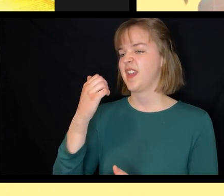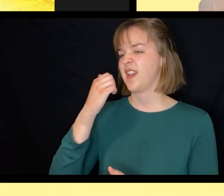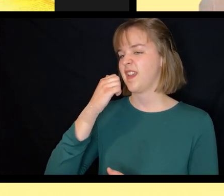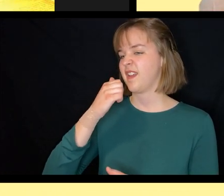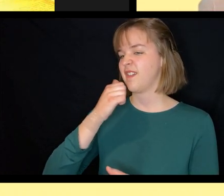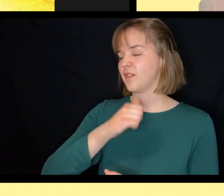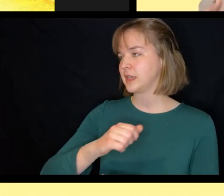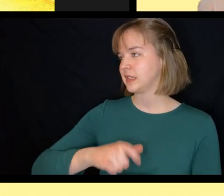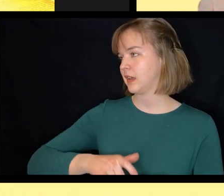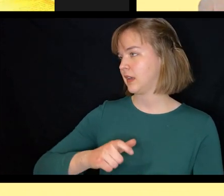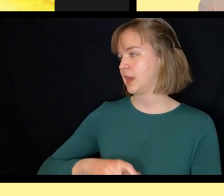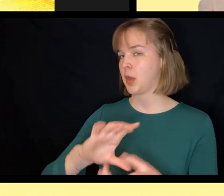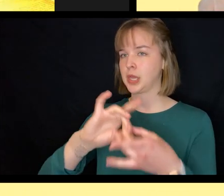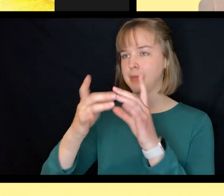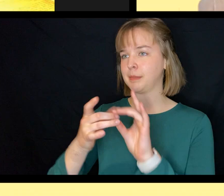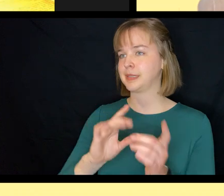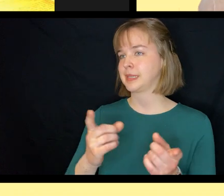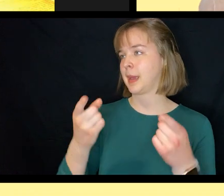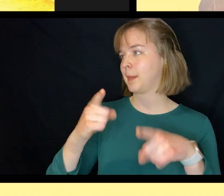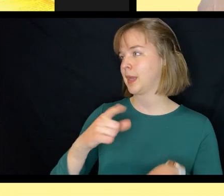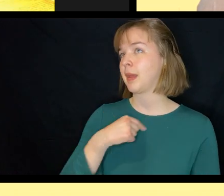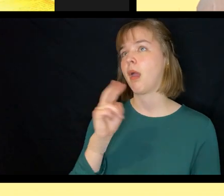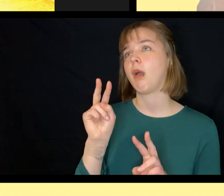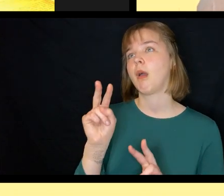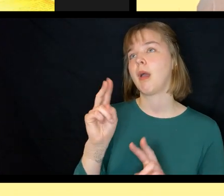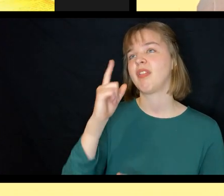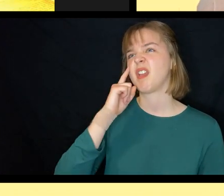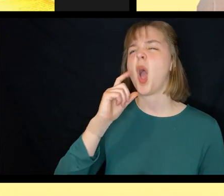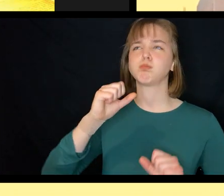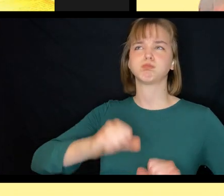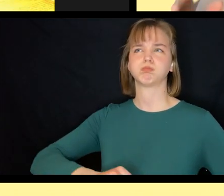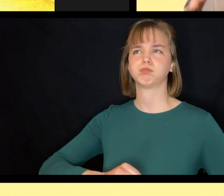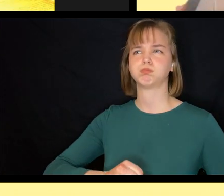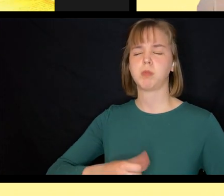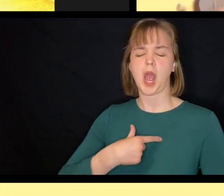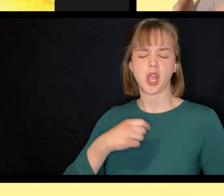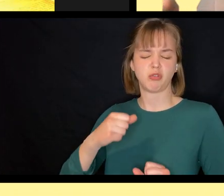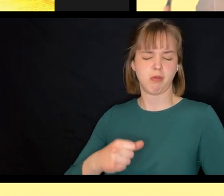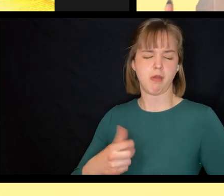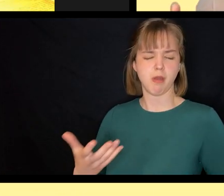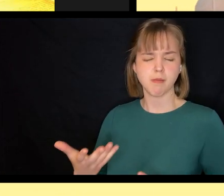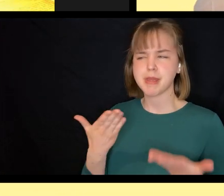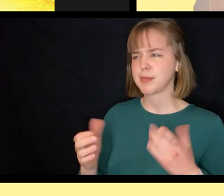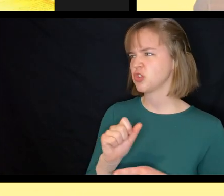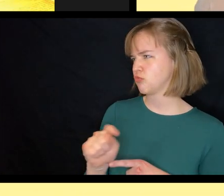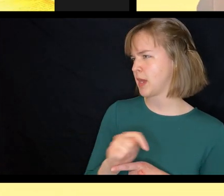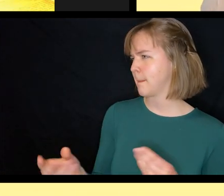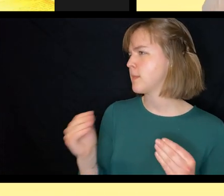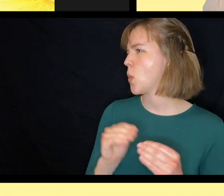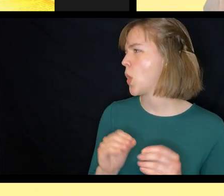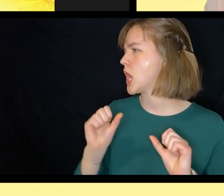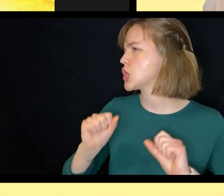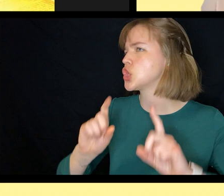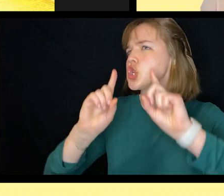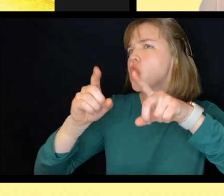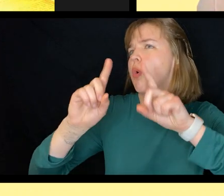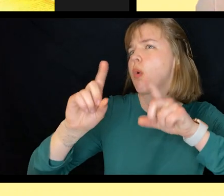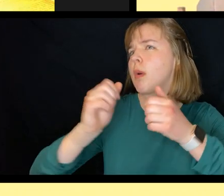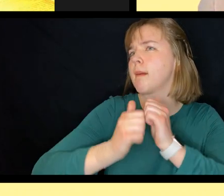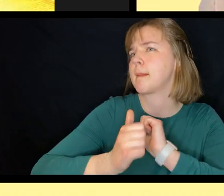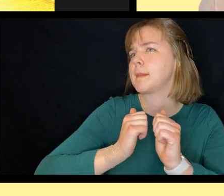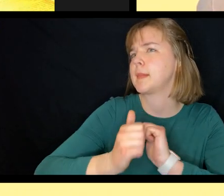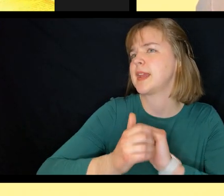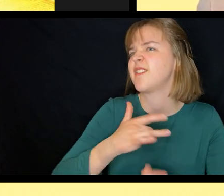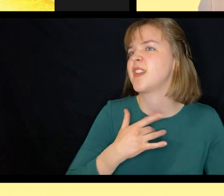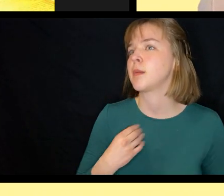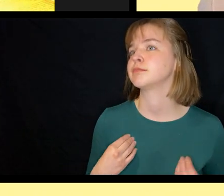Games, I get so excited and like super motivated. Like, oh, I can do that. But like, I don't know. I don't think I'm there, but I feel like I can do anything